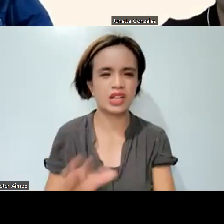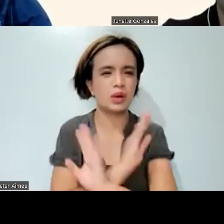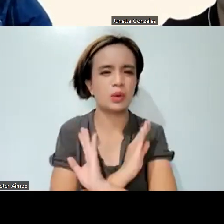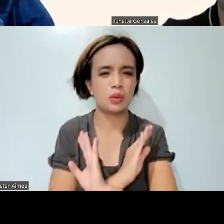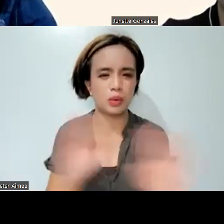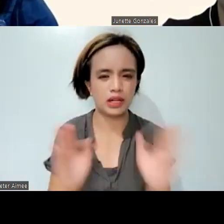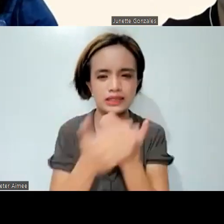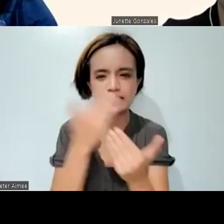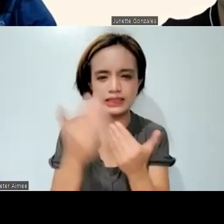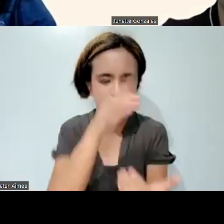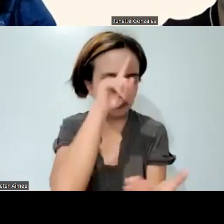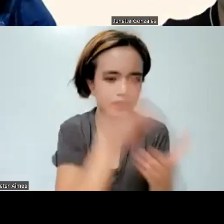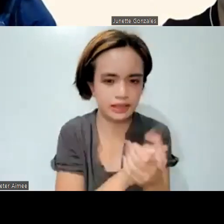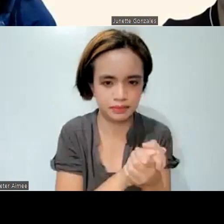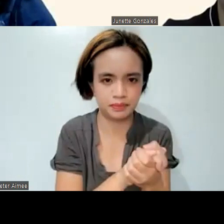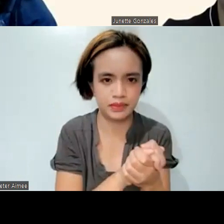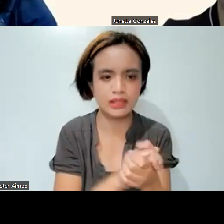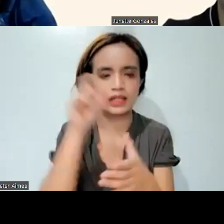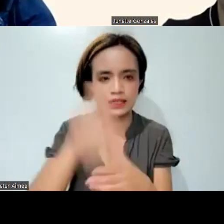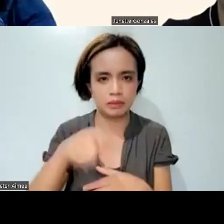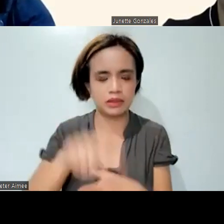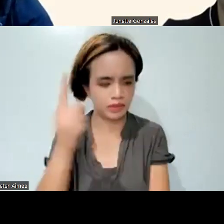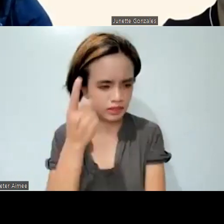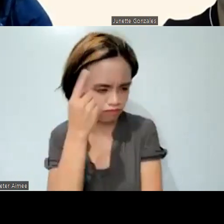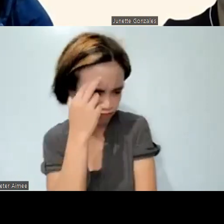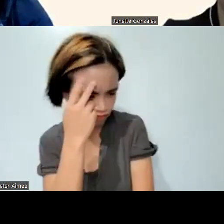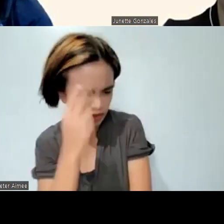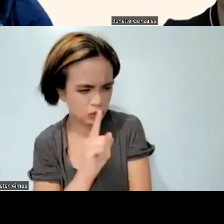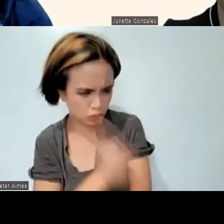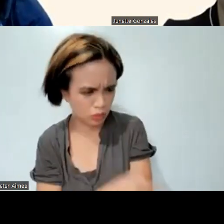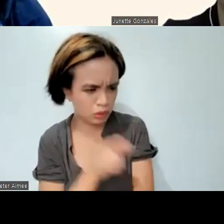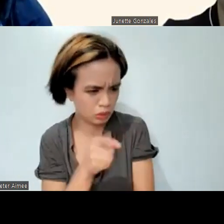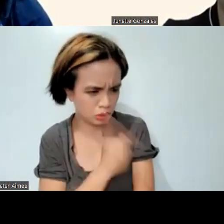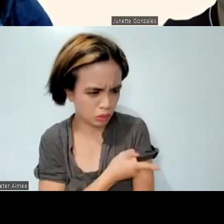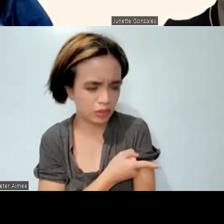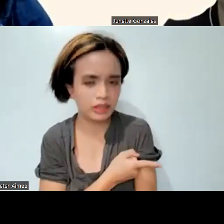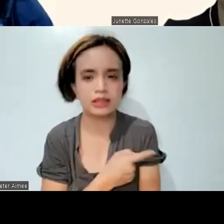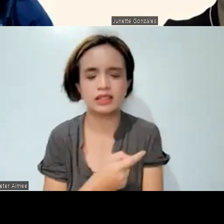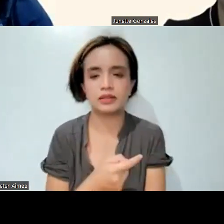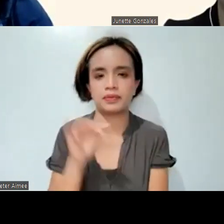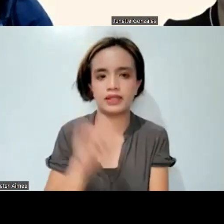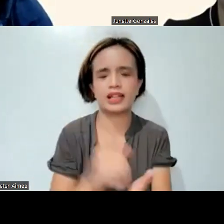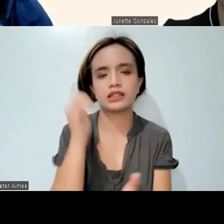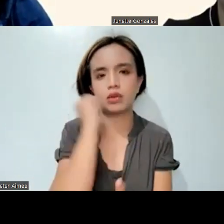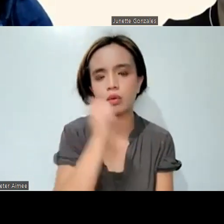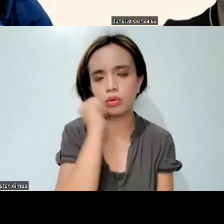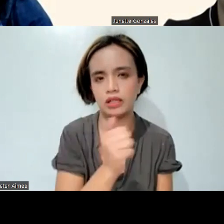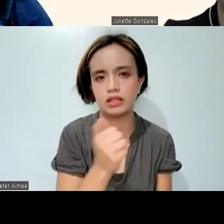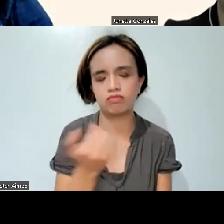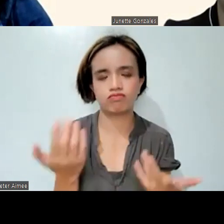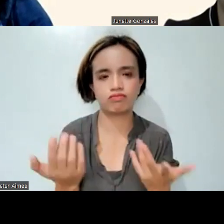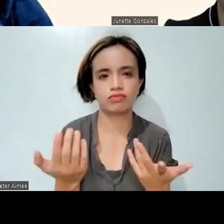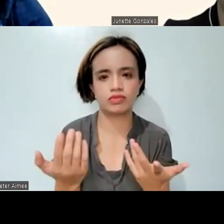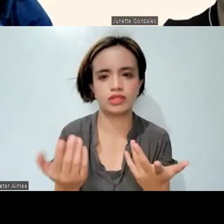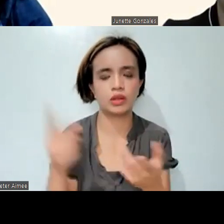agad maniniwala, kundi pagdudahan mo agad ito. Totoo ba ito? Yun palagi nating